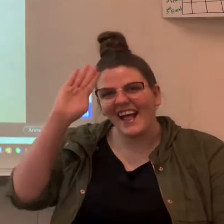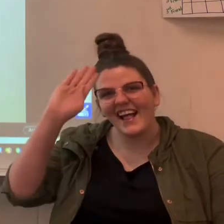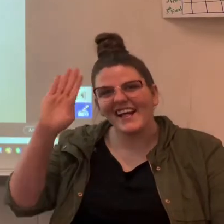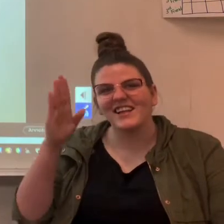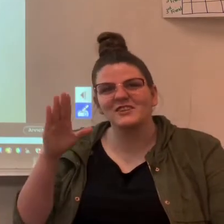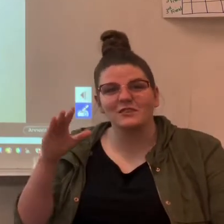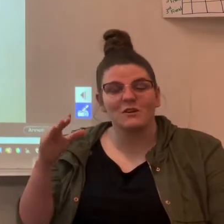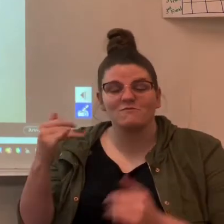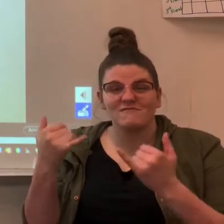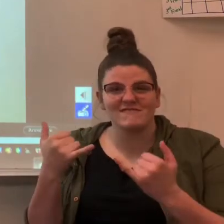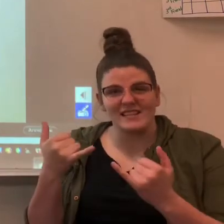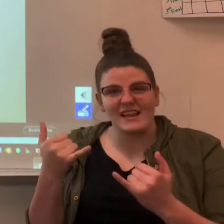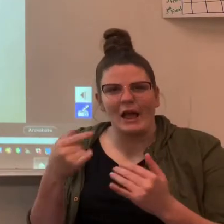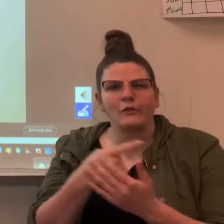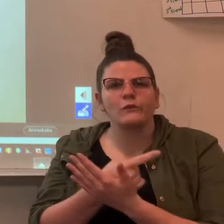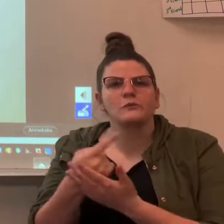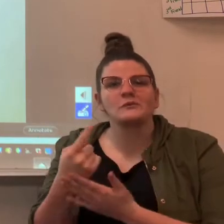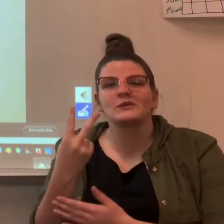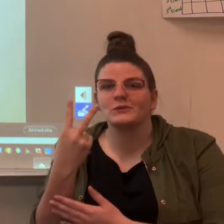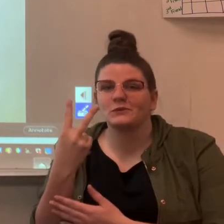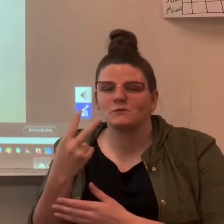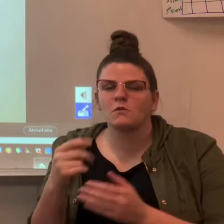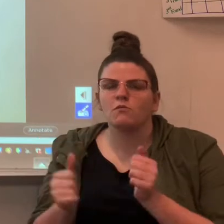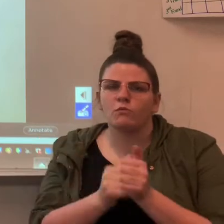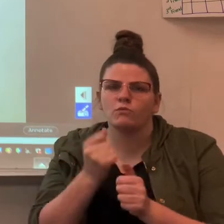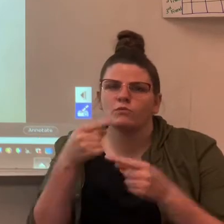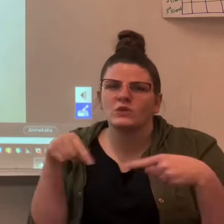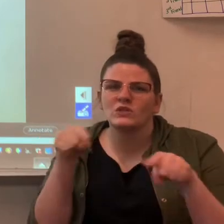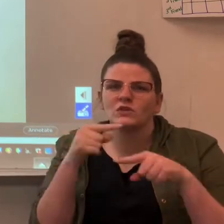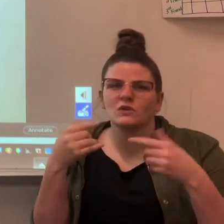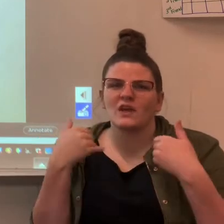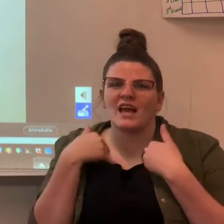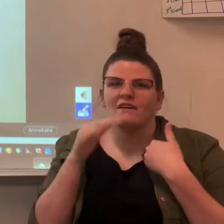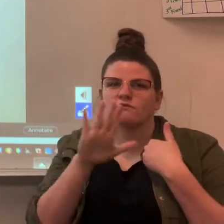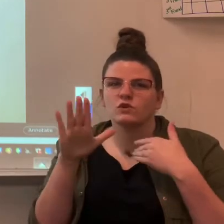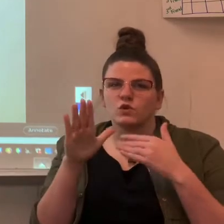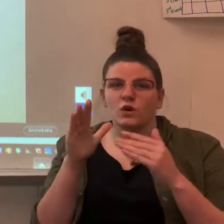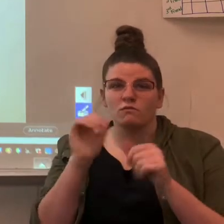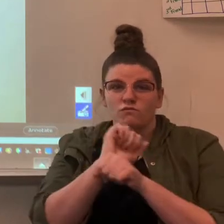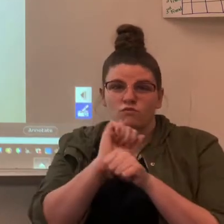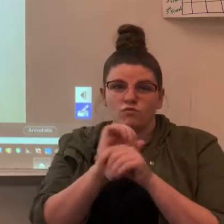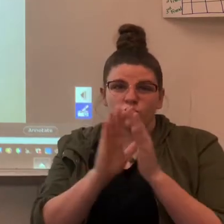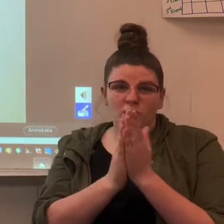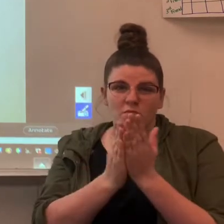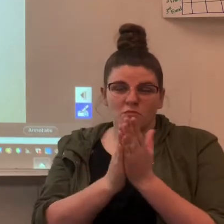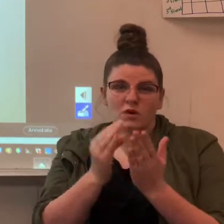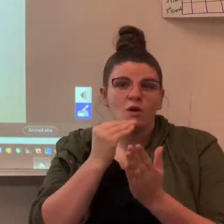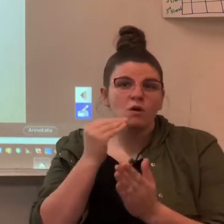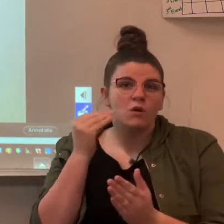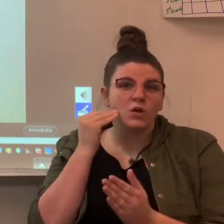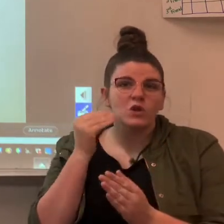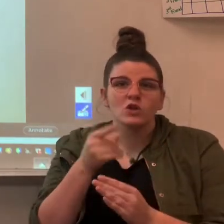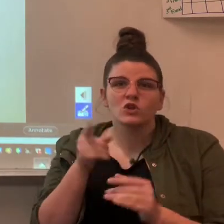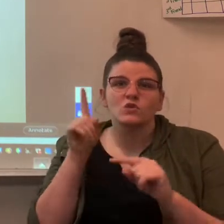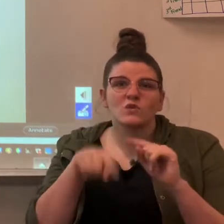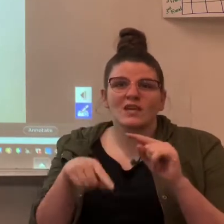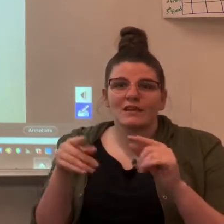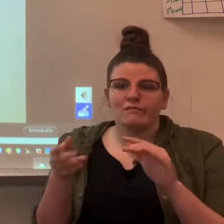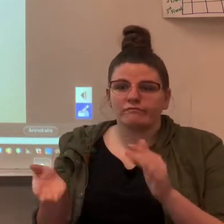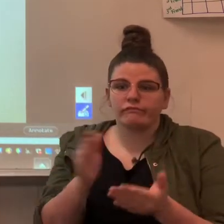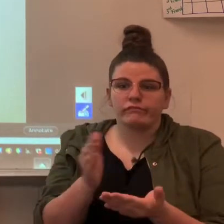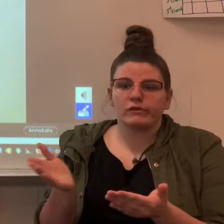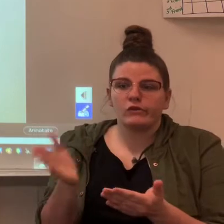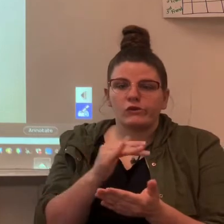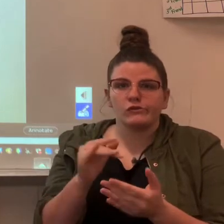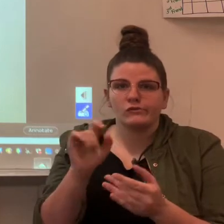we are back to week 2. Most of you have your small workbook at home. Although you can't turn to a certain page, you can look for the